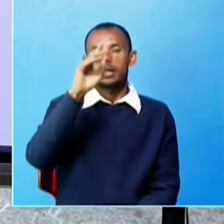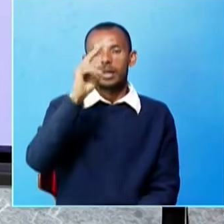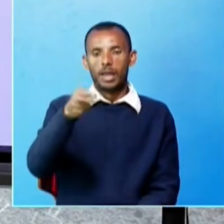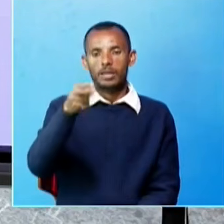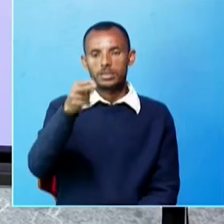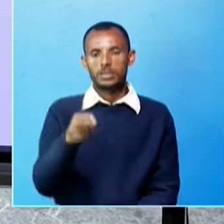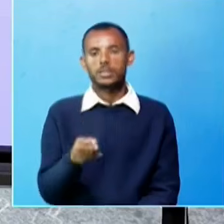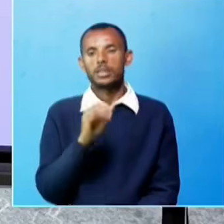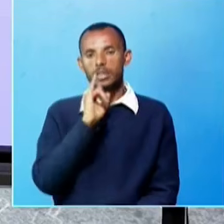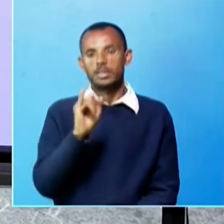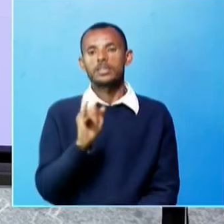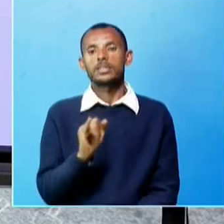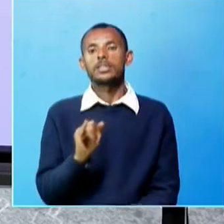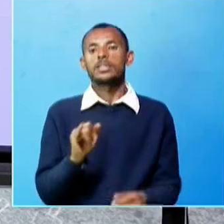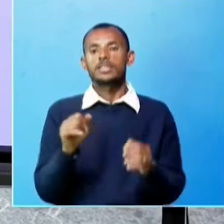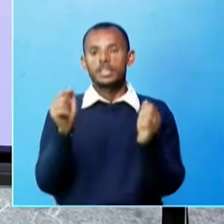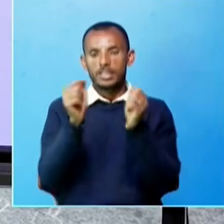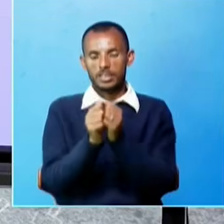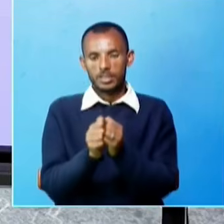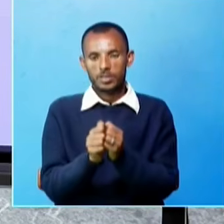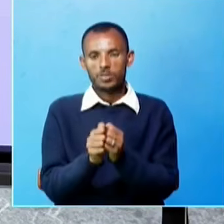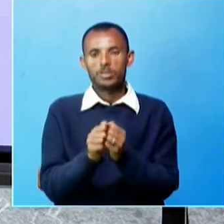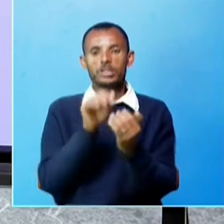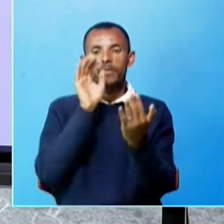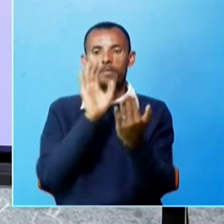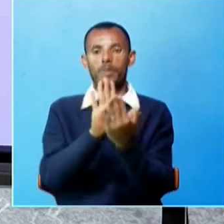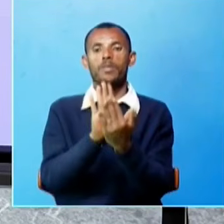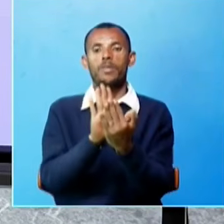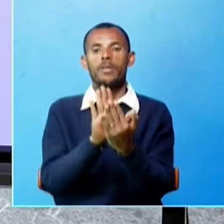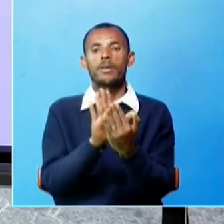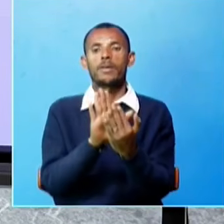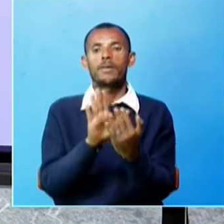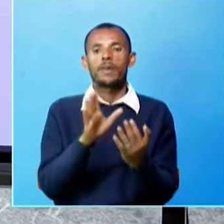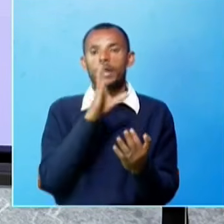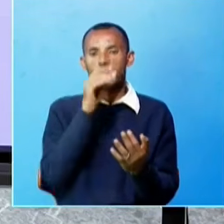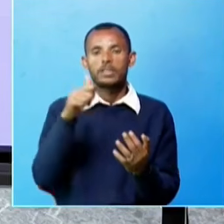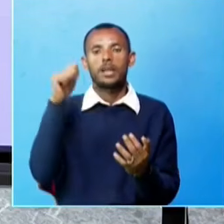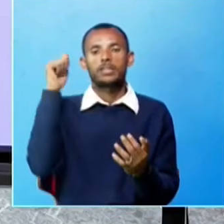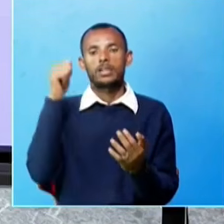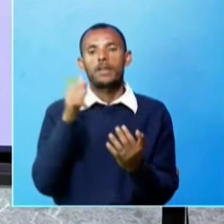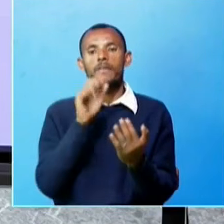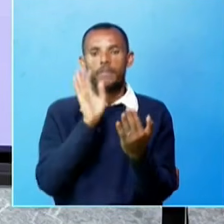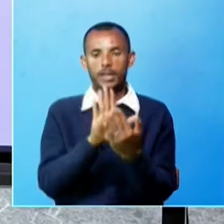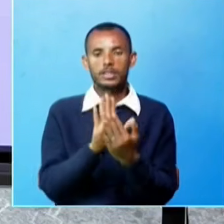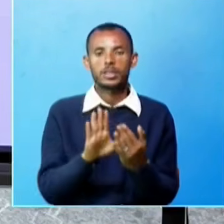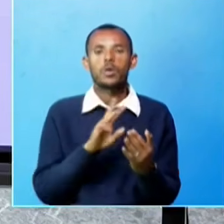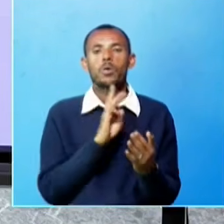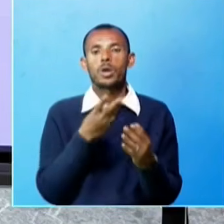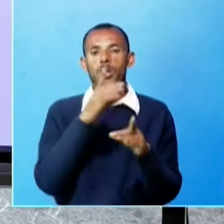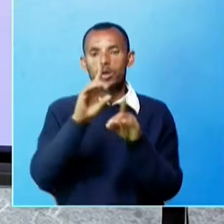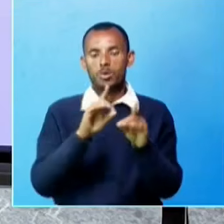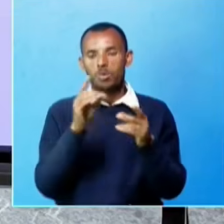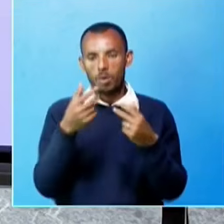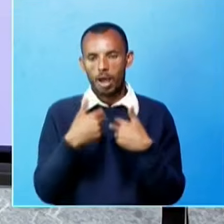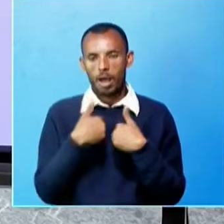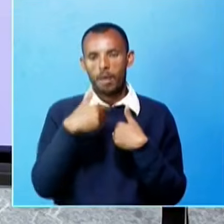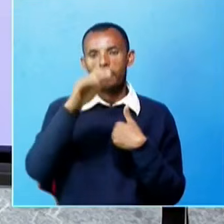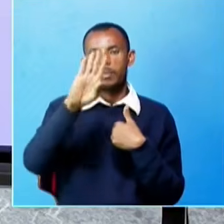this DH is the intersection of the front face and this face. Okay, we do have